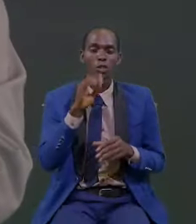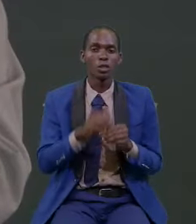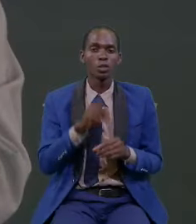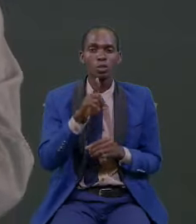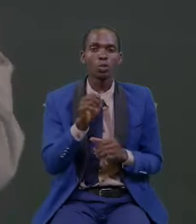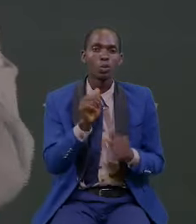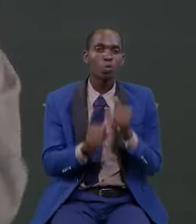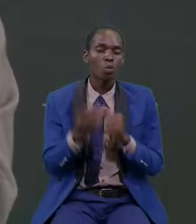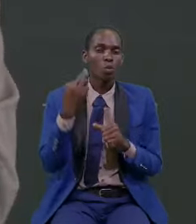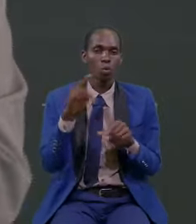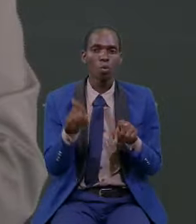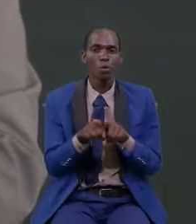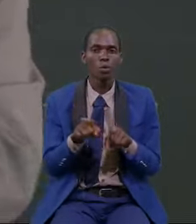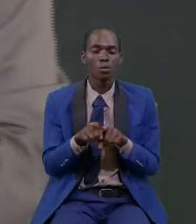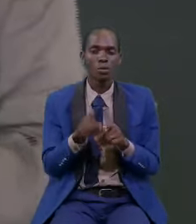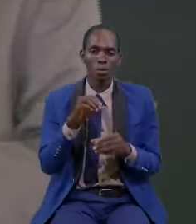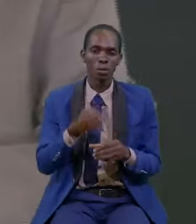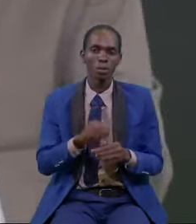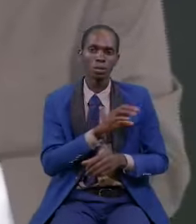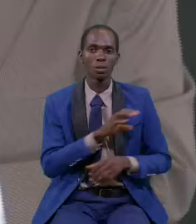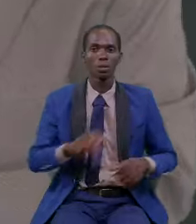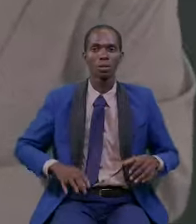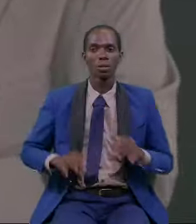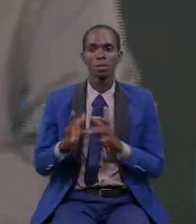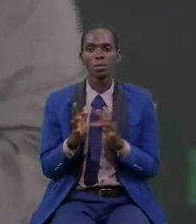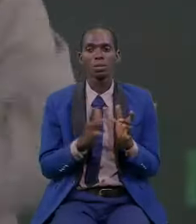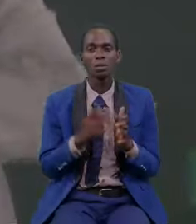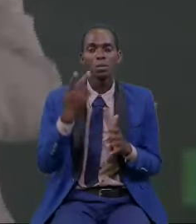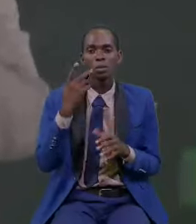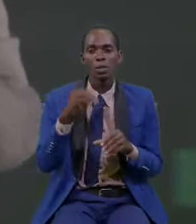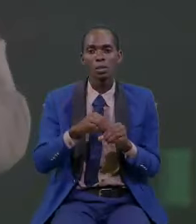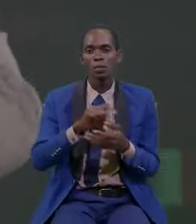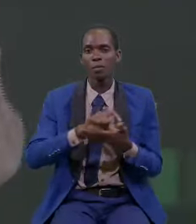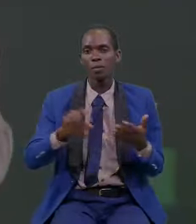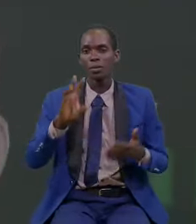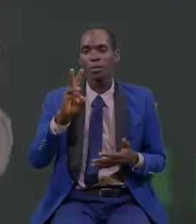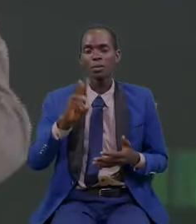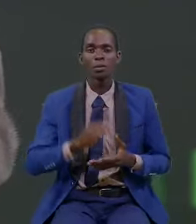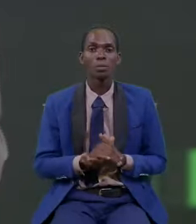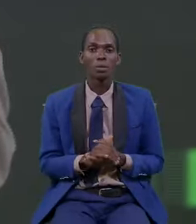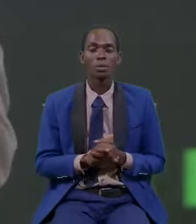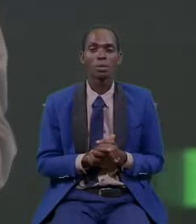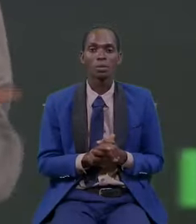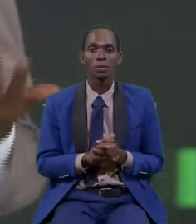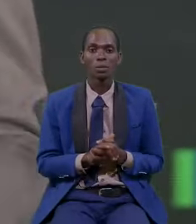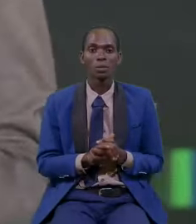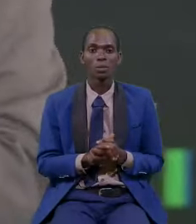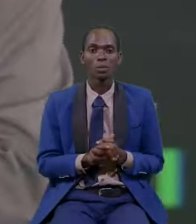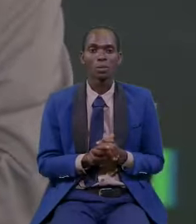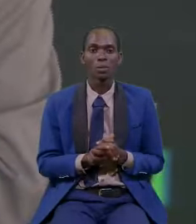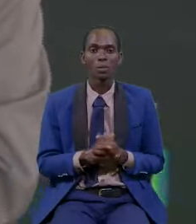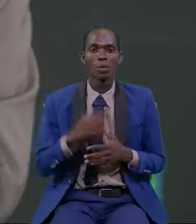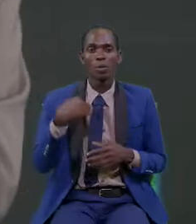also in Christ Jesus. Look at verse 6. Who, being in the form